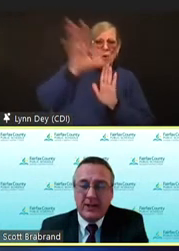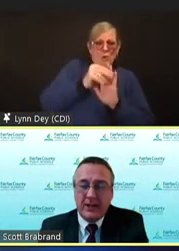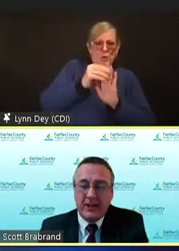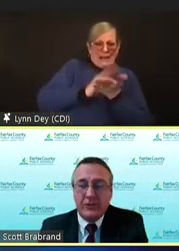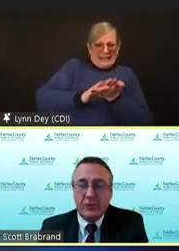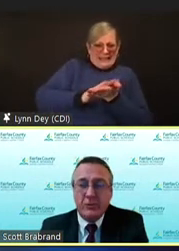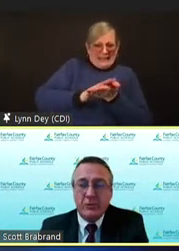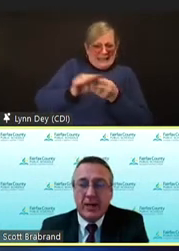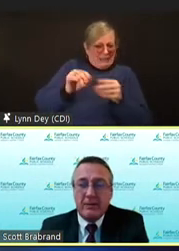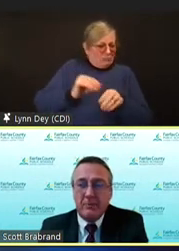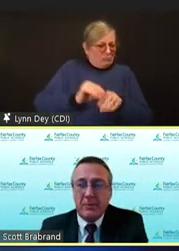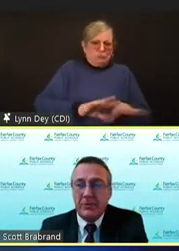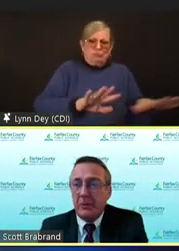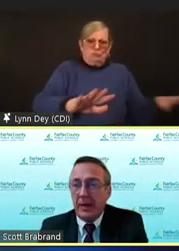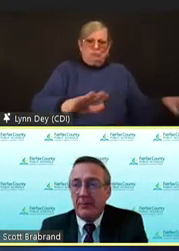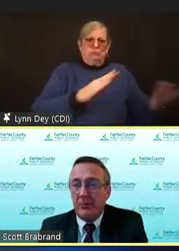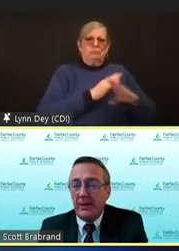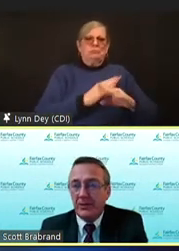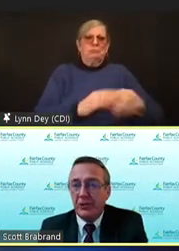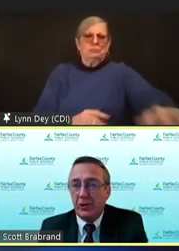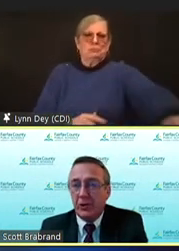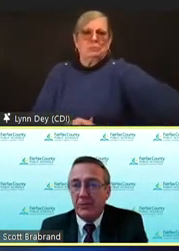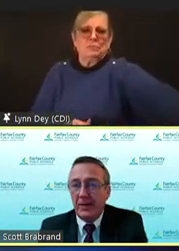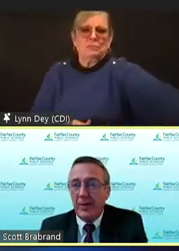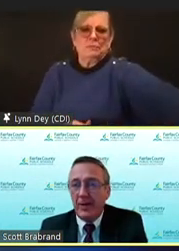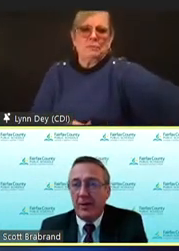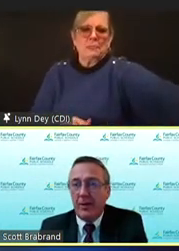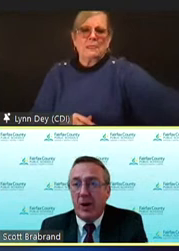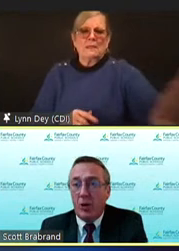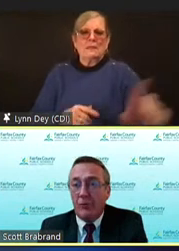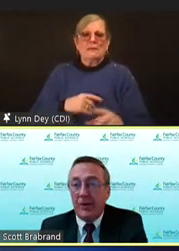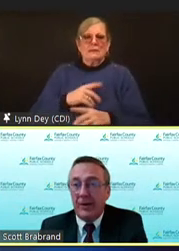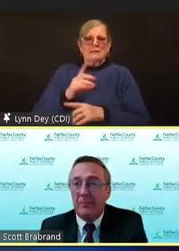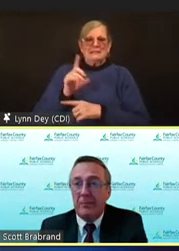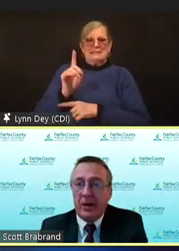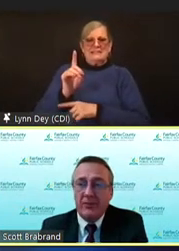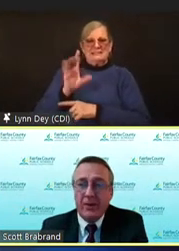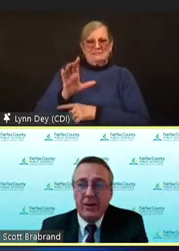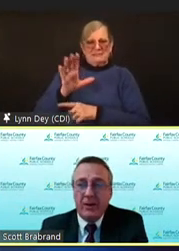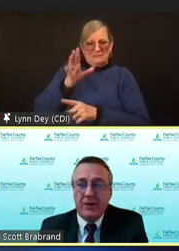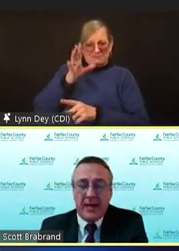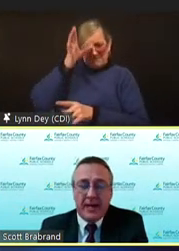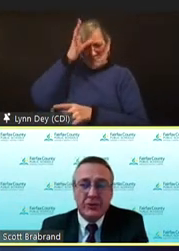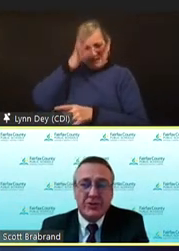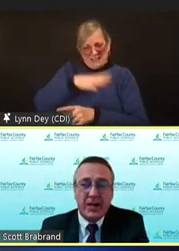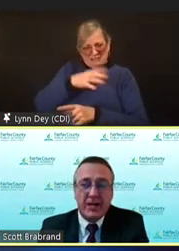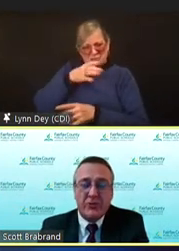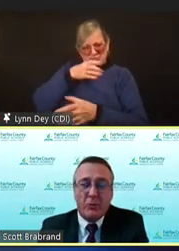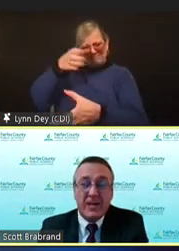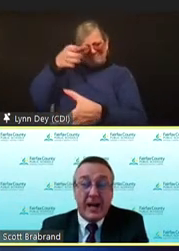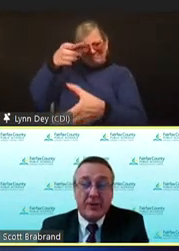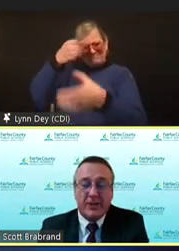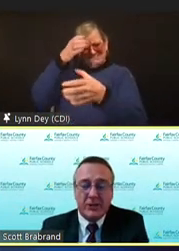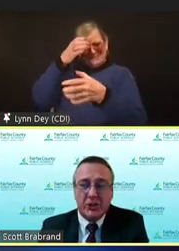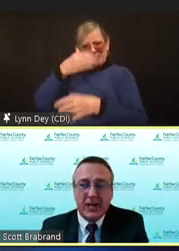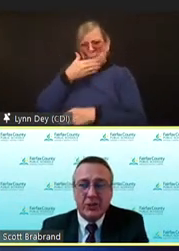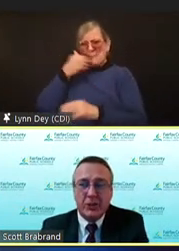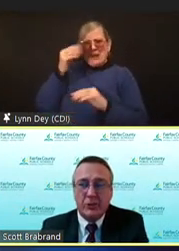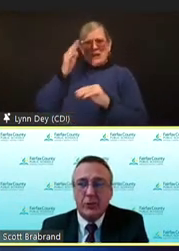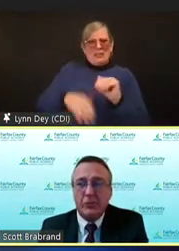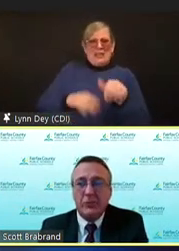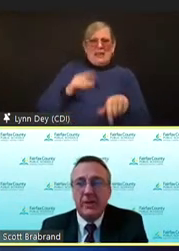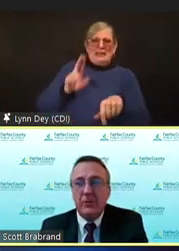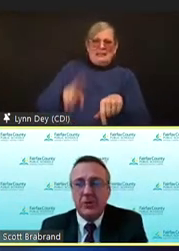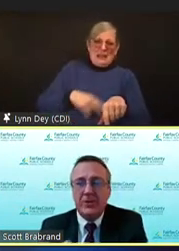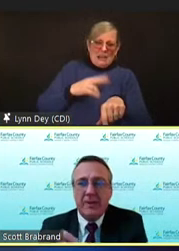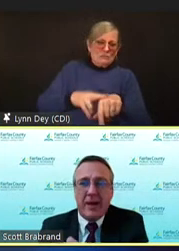for classrooms. And Mr. Plattenberg has assured me we are over and above the national standard for the air exchange in